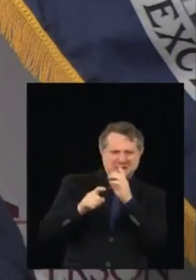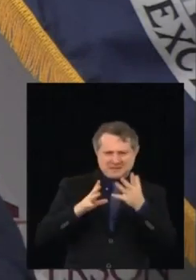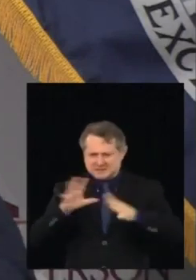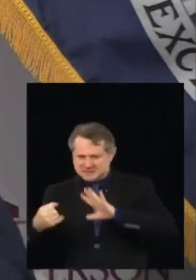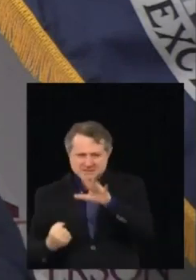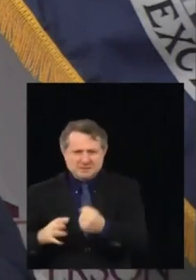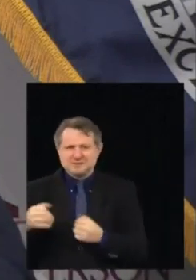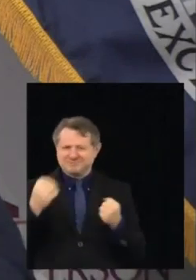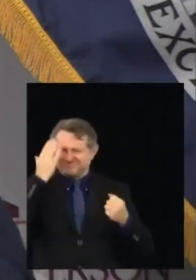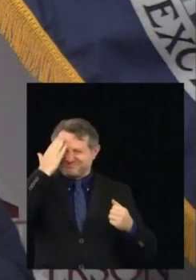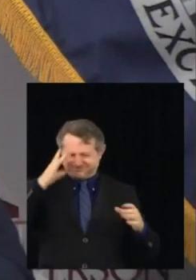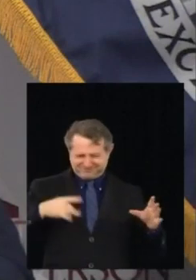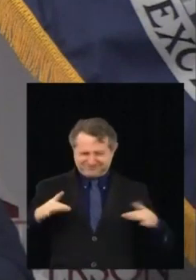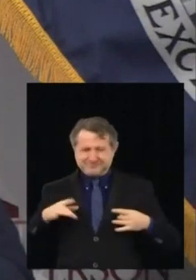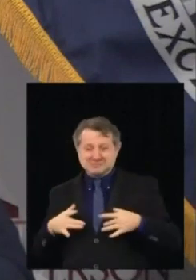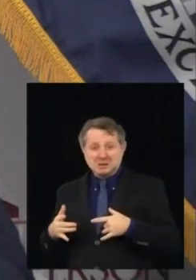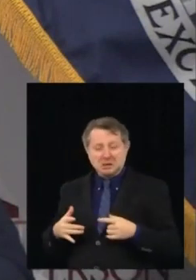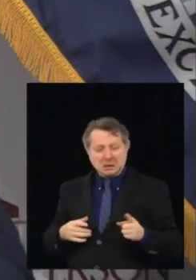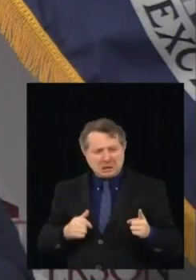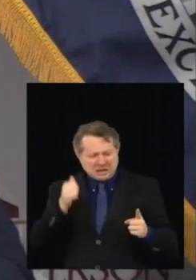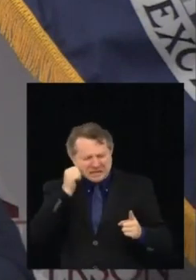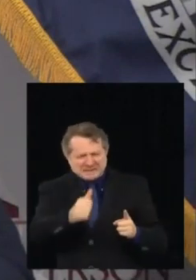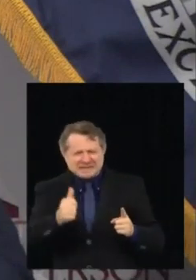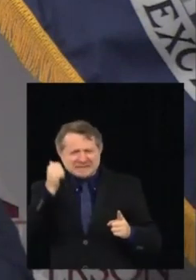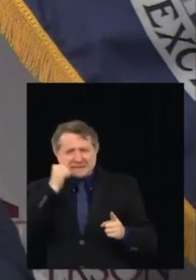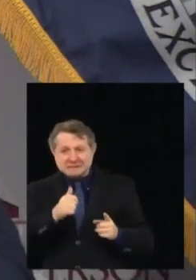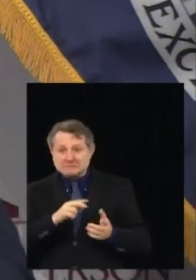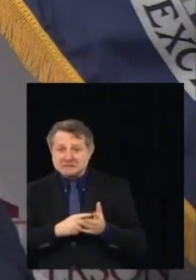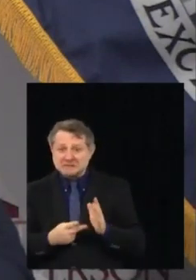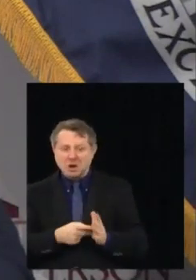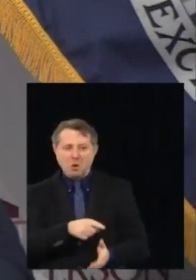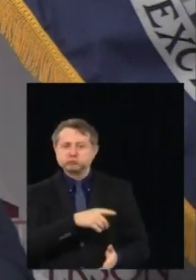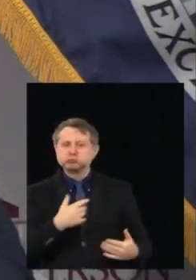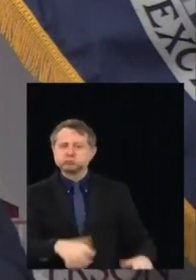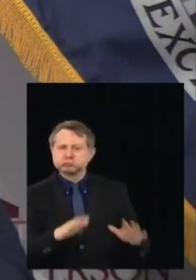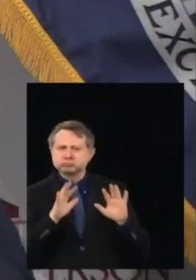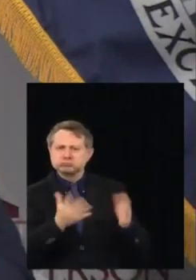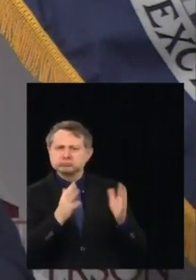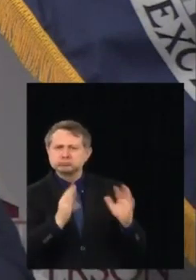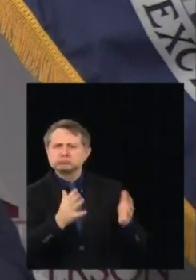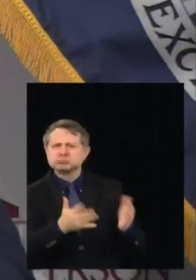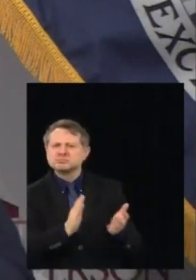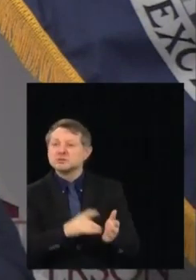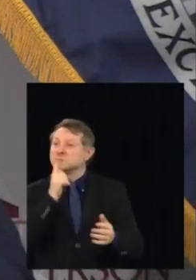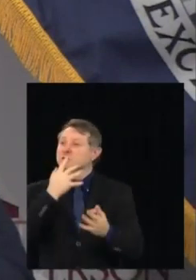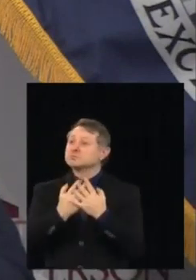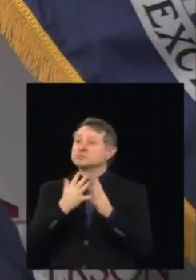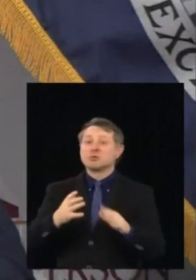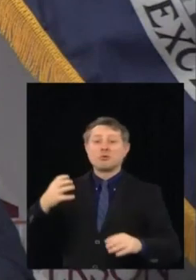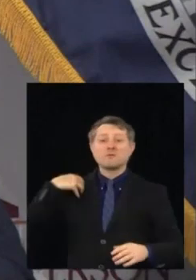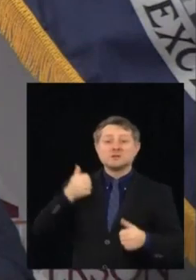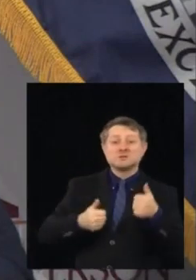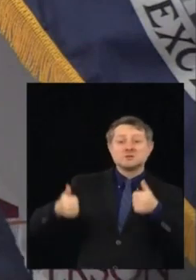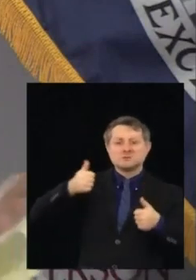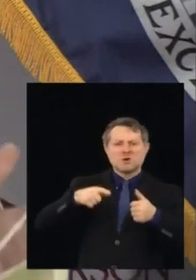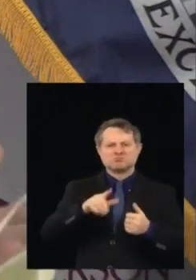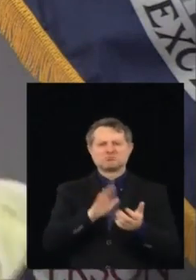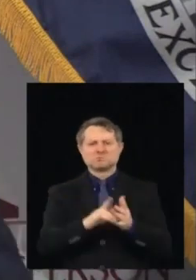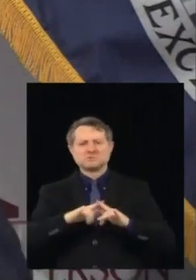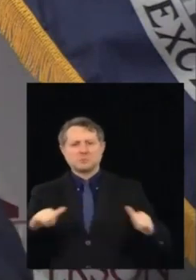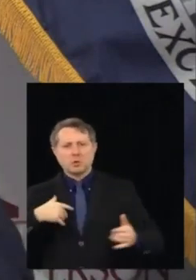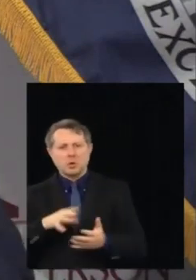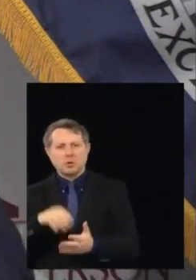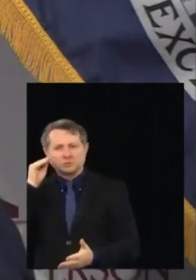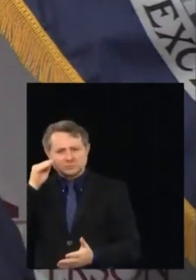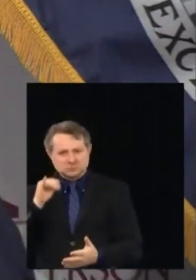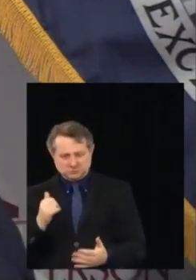So it speaks very well of the correction officers, but it's also an insight into the prison population because, and we'll check